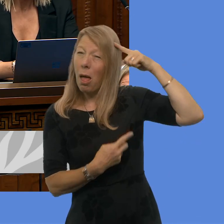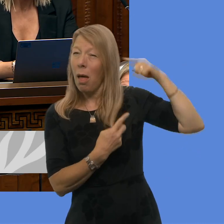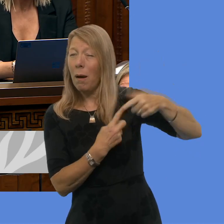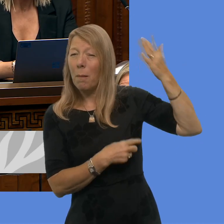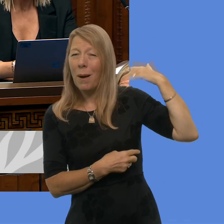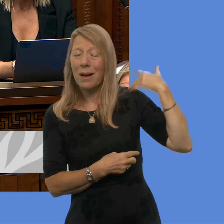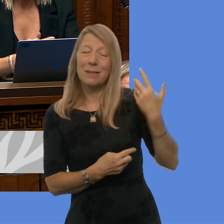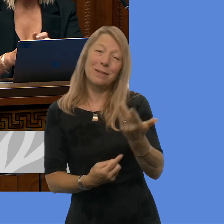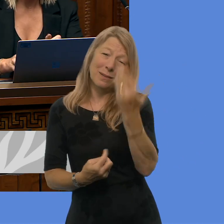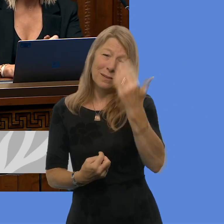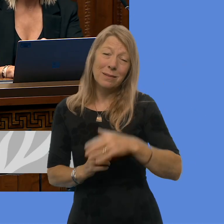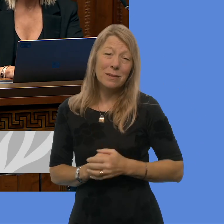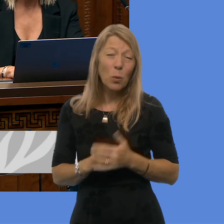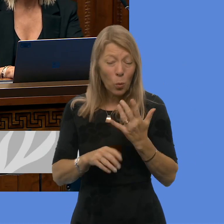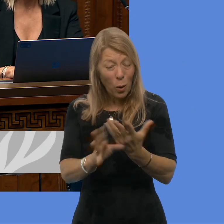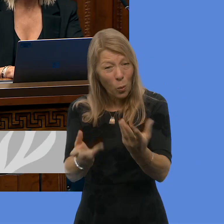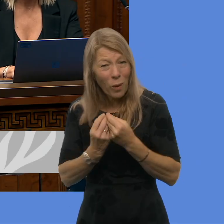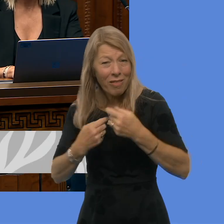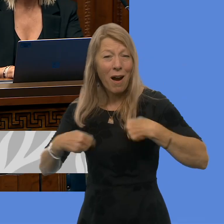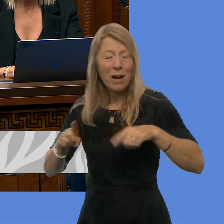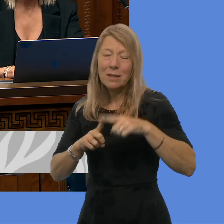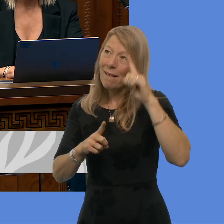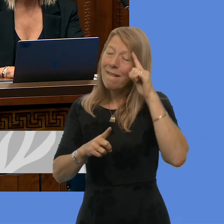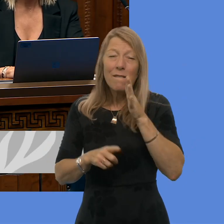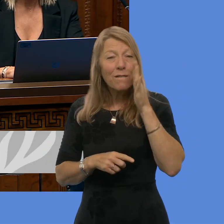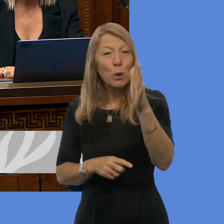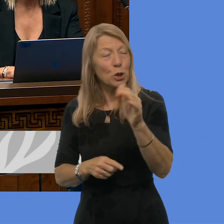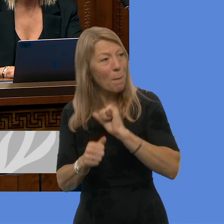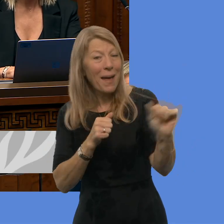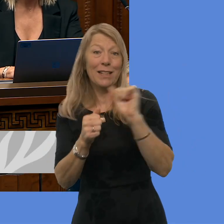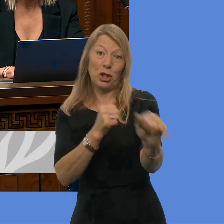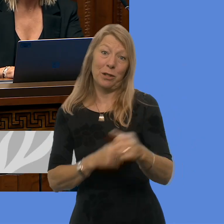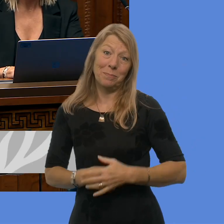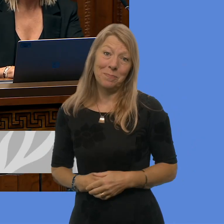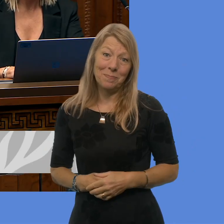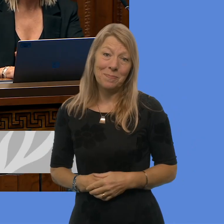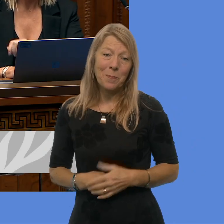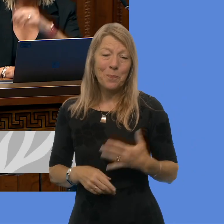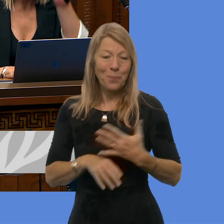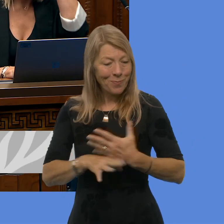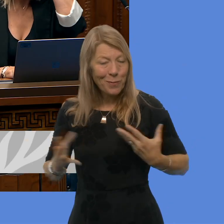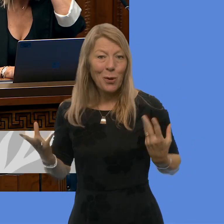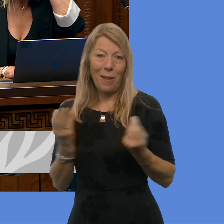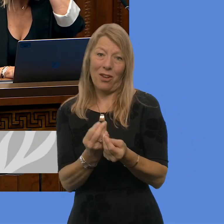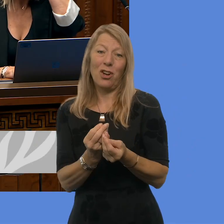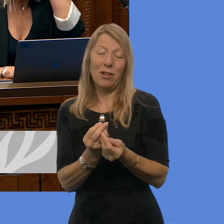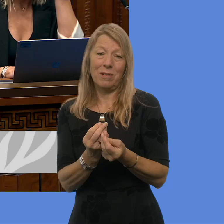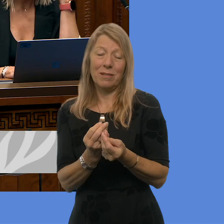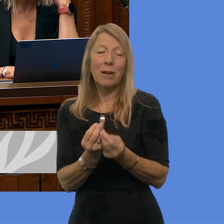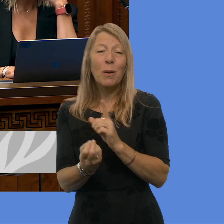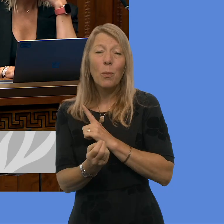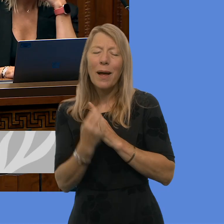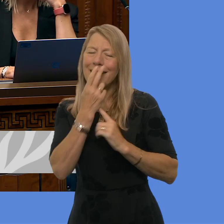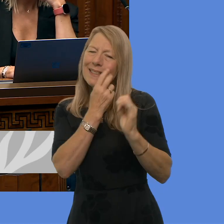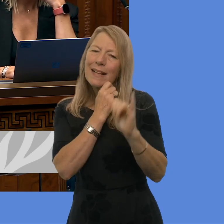me and others to try and find a way to build a brighter and better future. That you work with everybody in terms of making sure we have a way to deal with the past